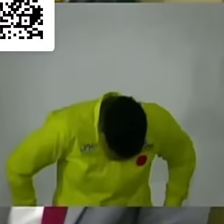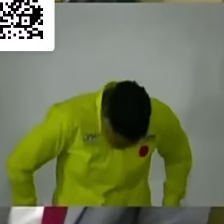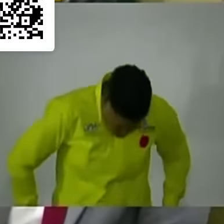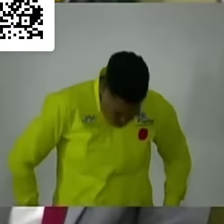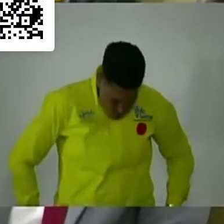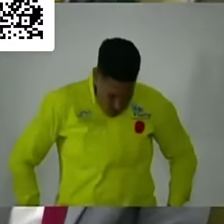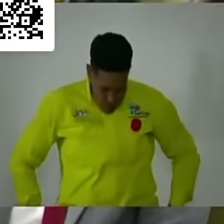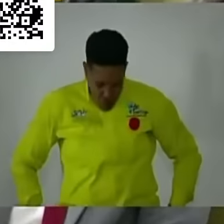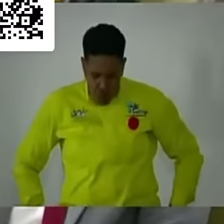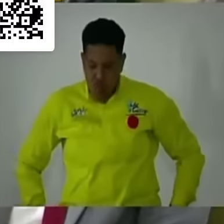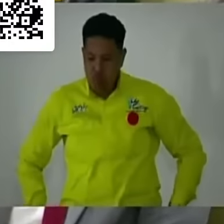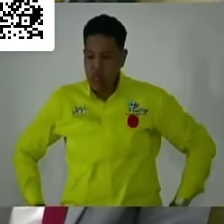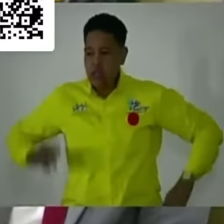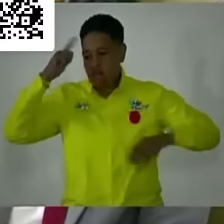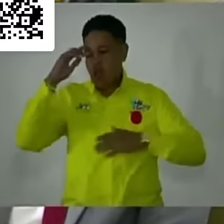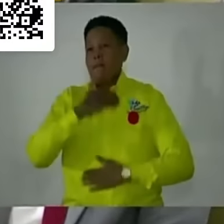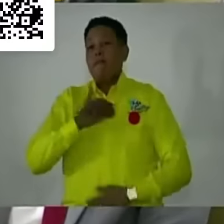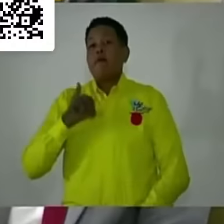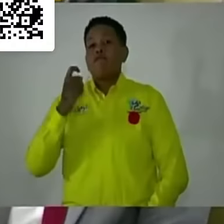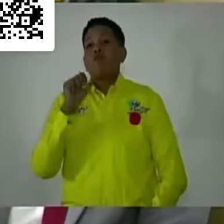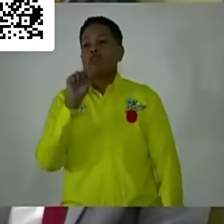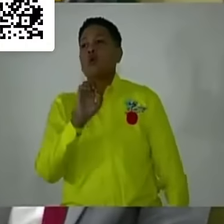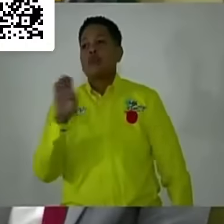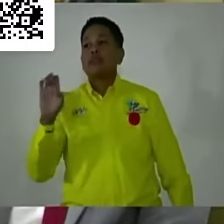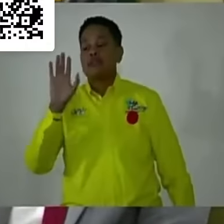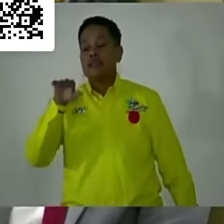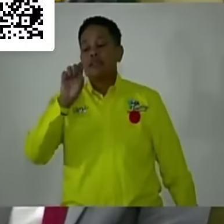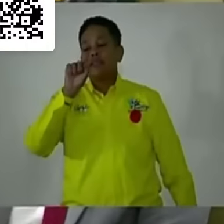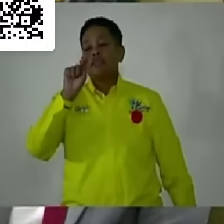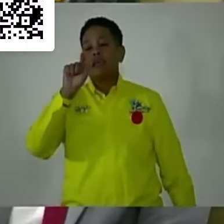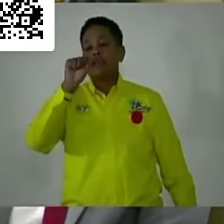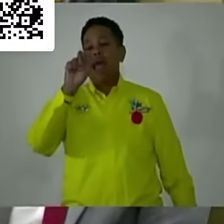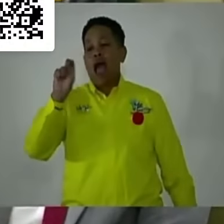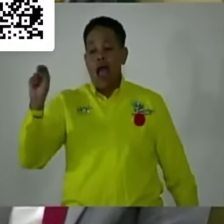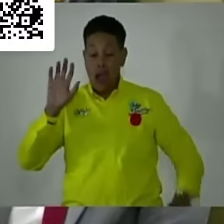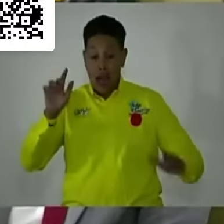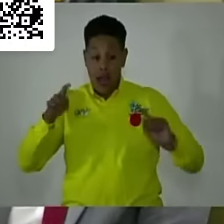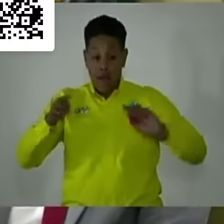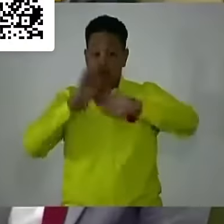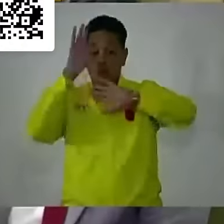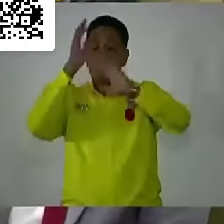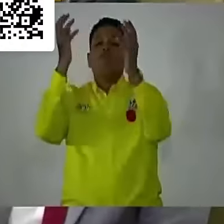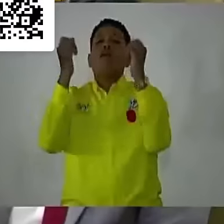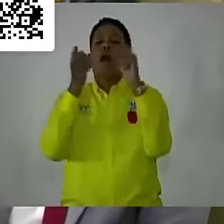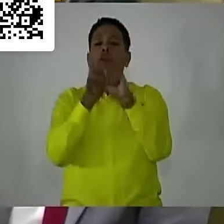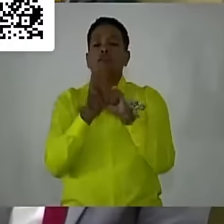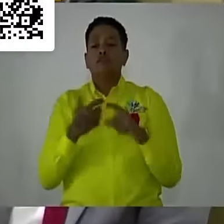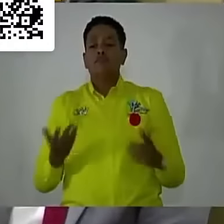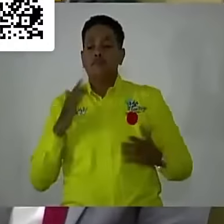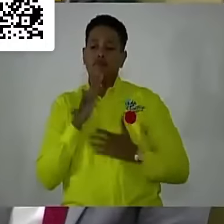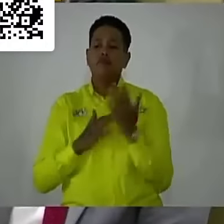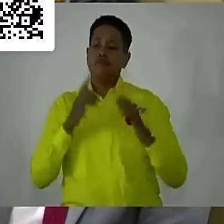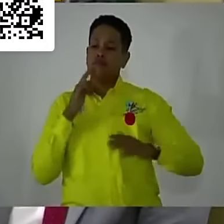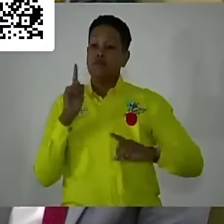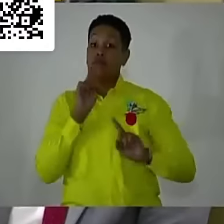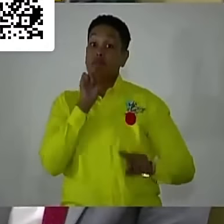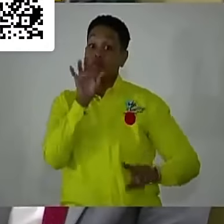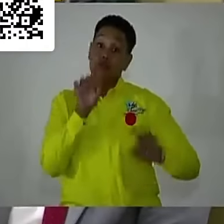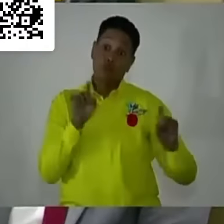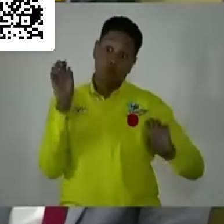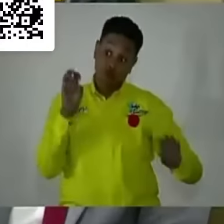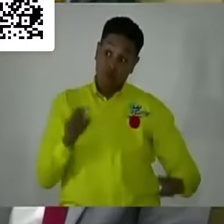And for the member from Southeast St. Anne, you would have gotten some of the answers to your question